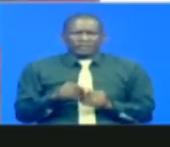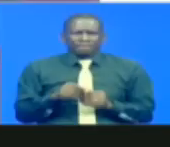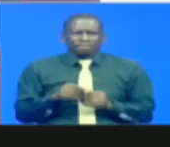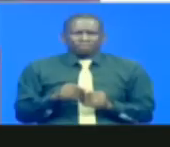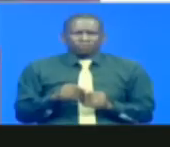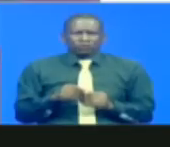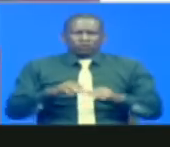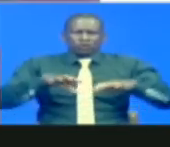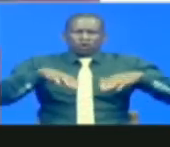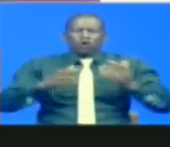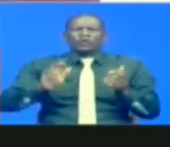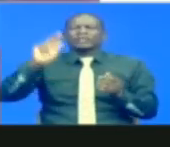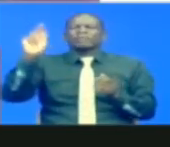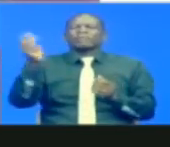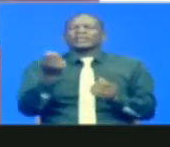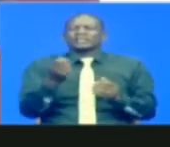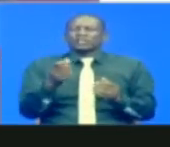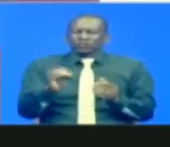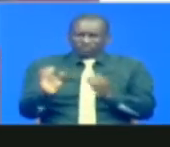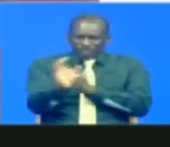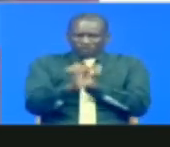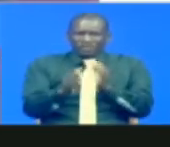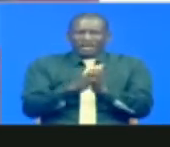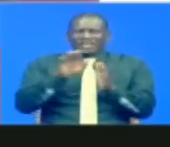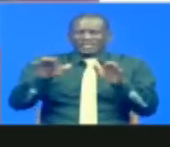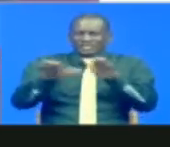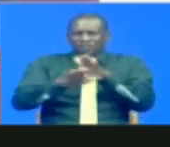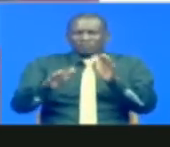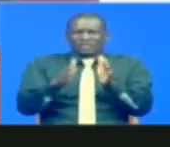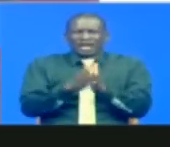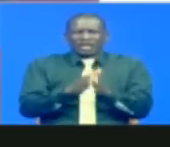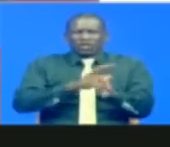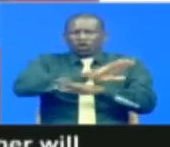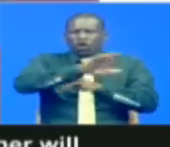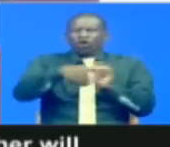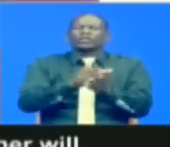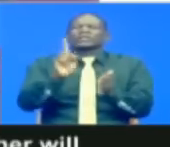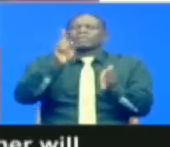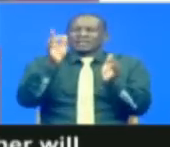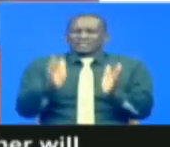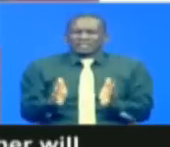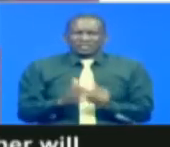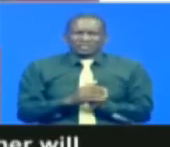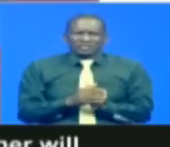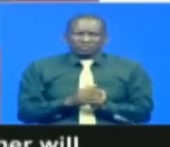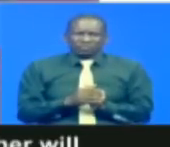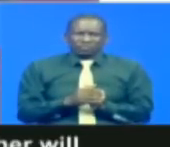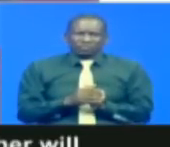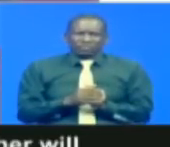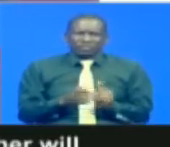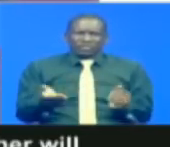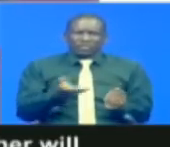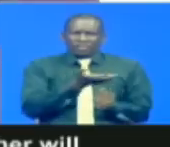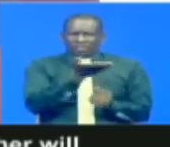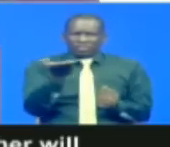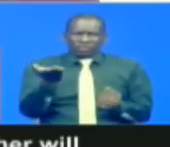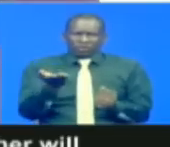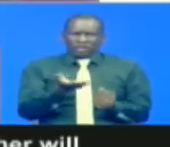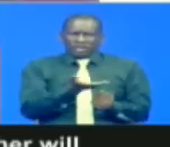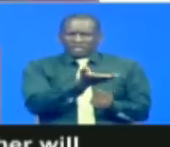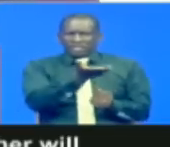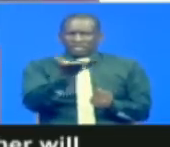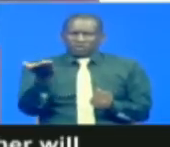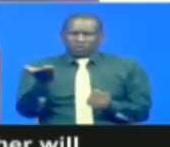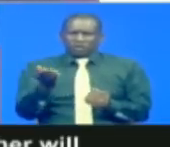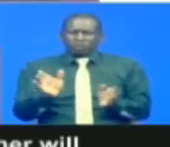or a president of our republic and his deputy and his entire cabinet, they will be circumstantially